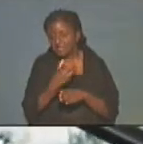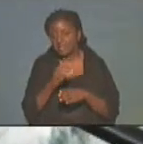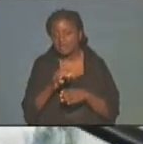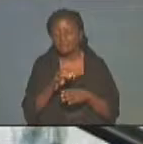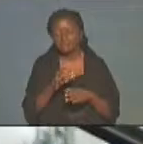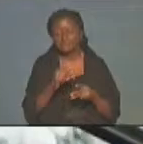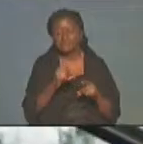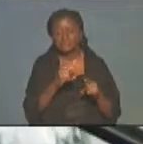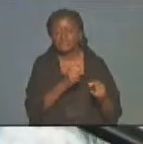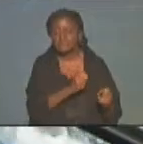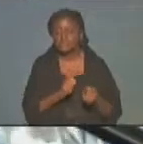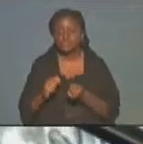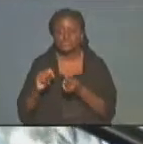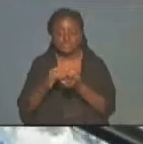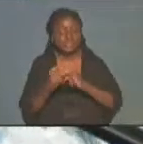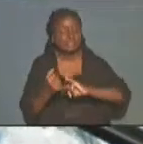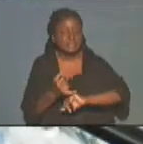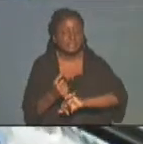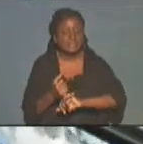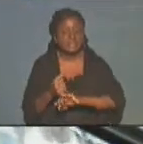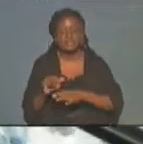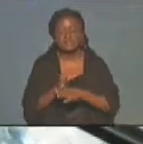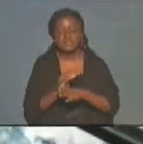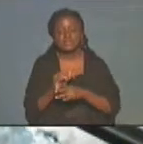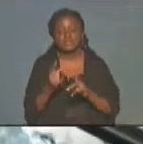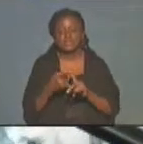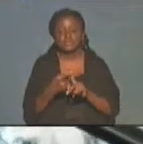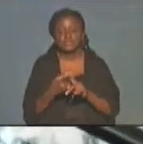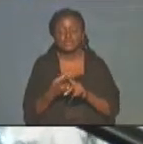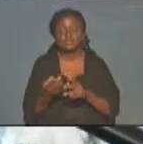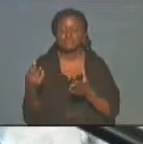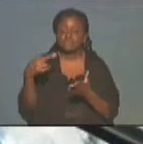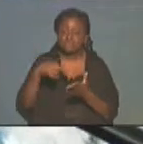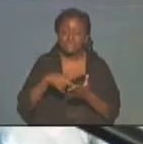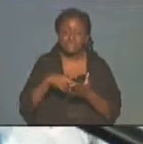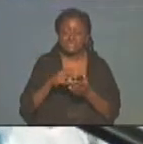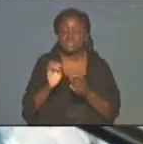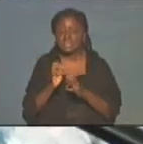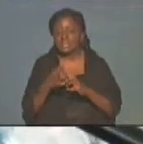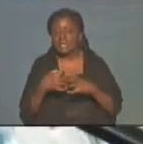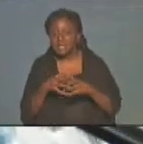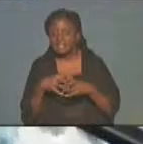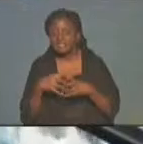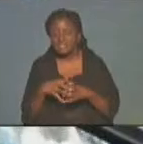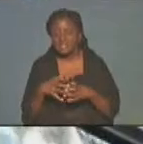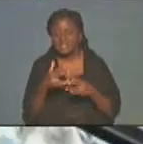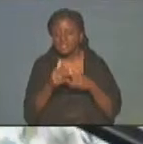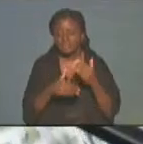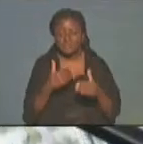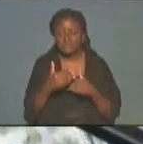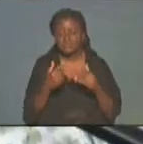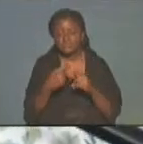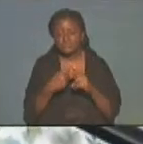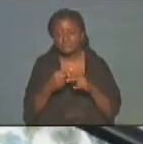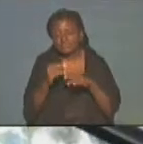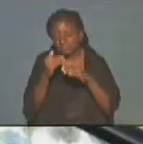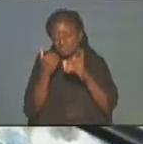to re-engineer the processes to minimize the effects of COVID-19 on